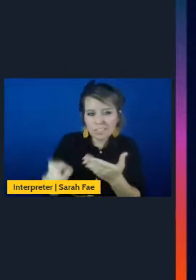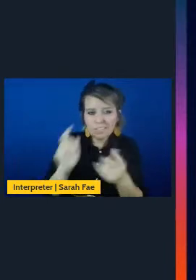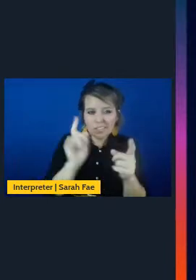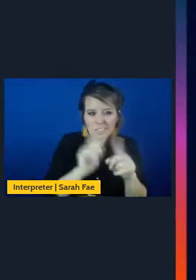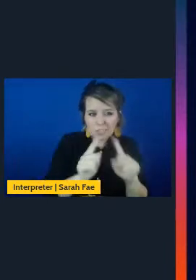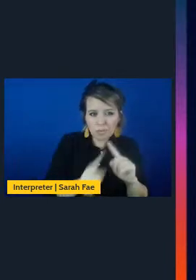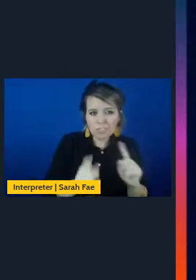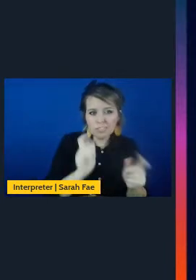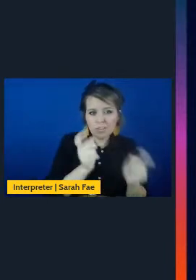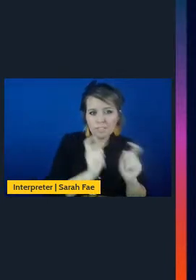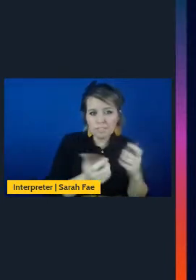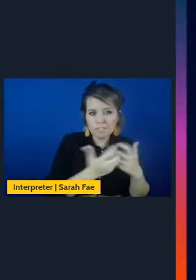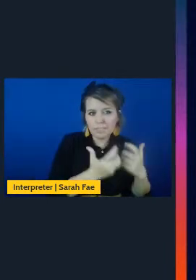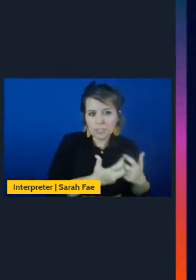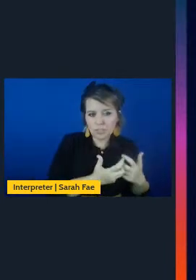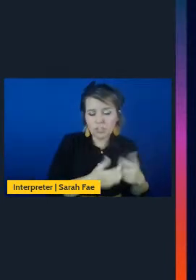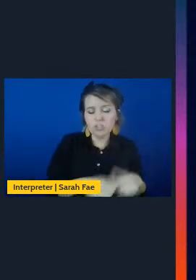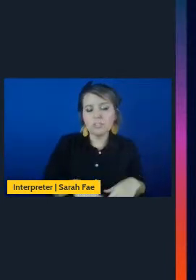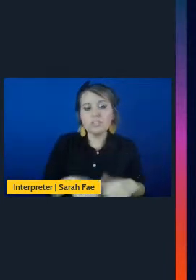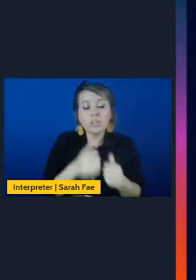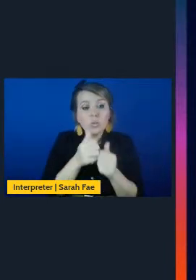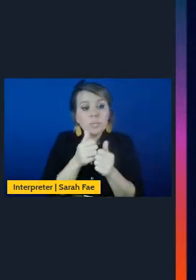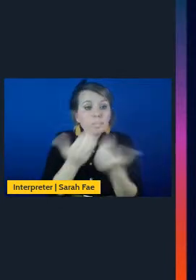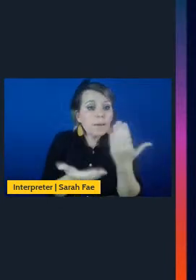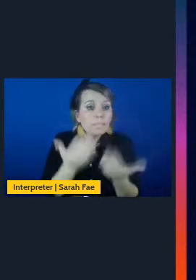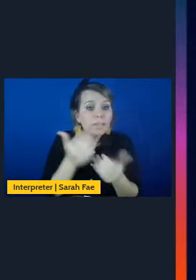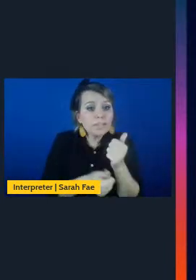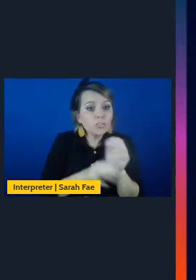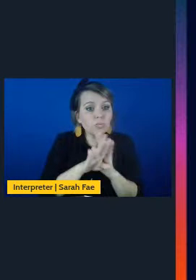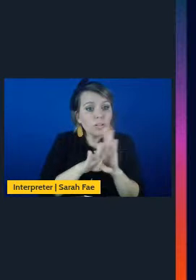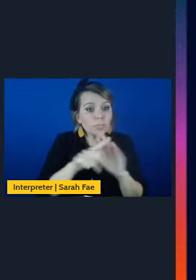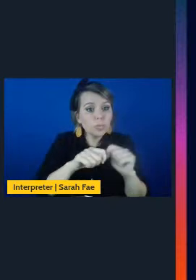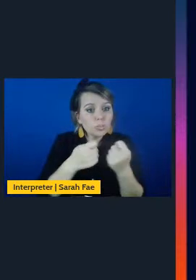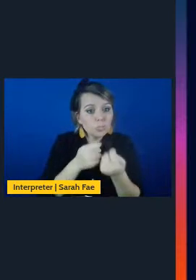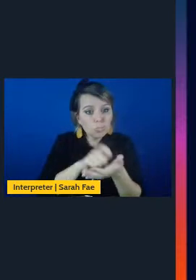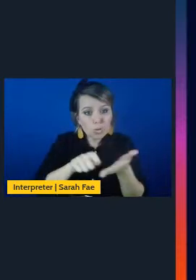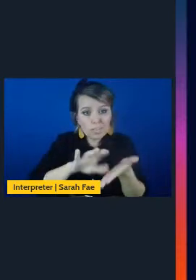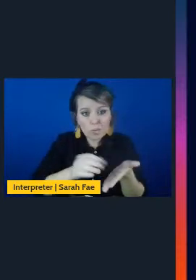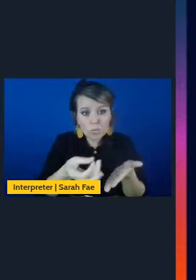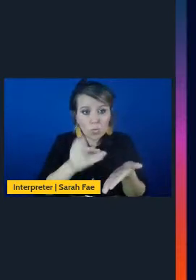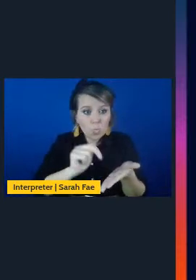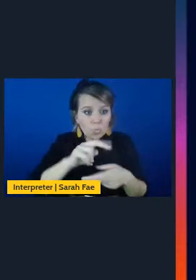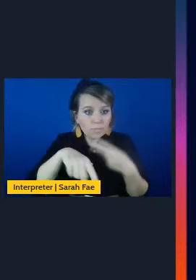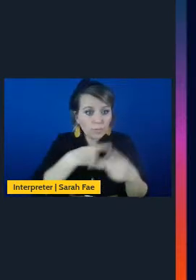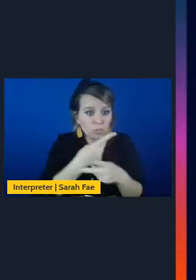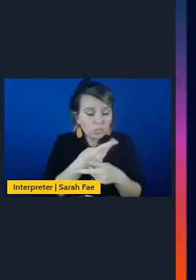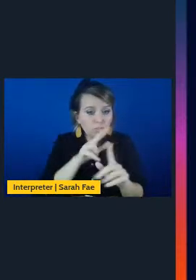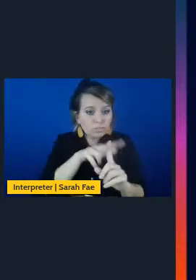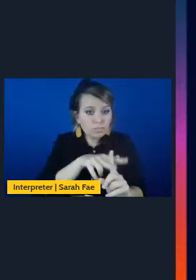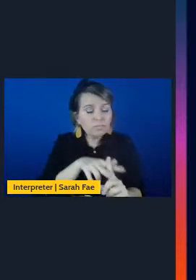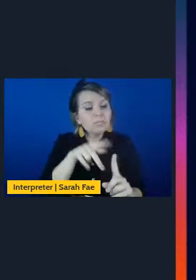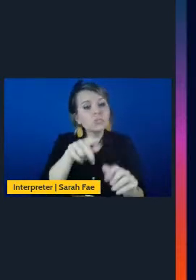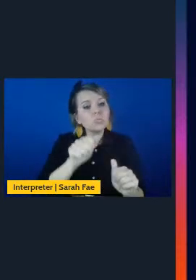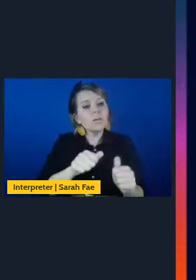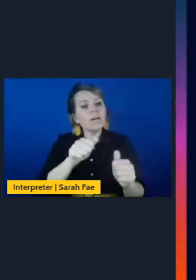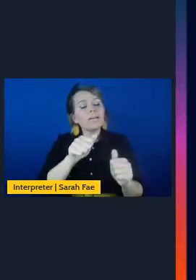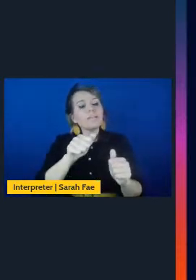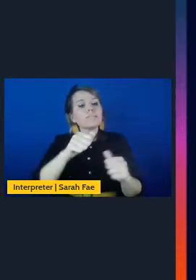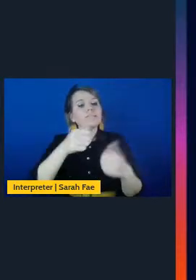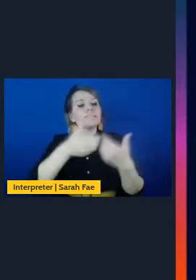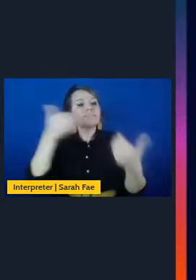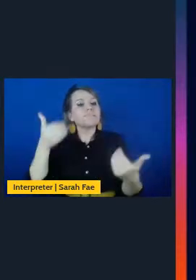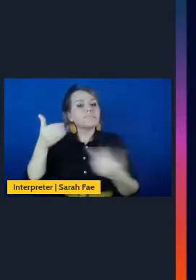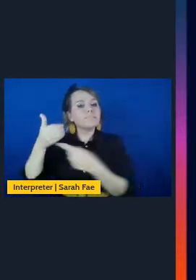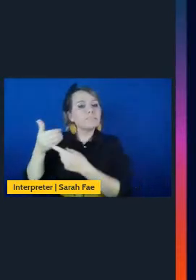or engineering team writing their own version of that application, you can externalize it in the form of a custom